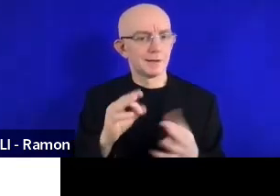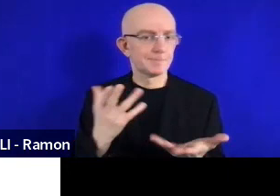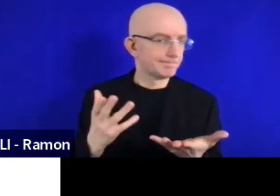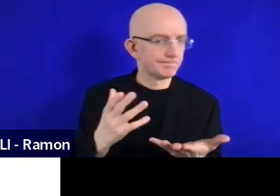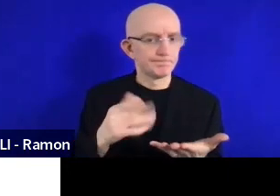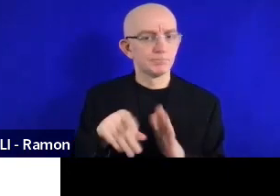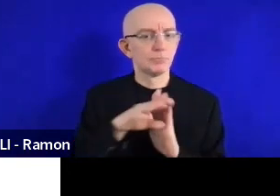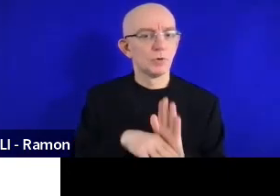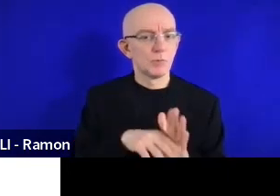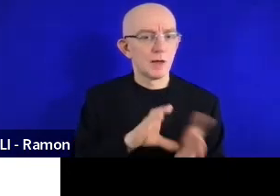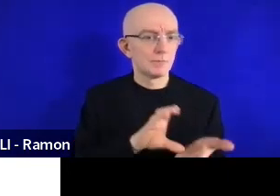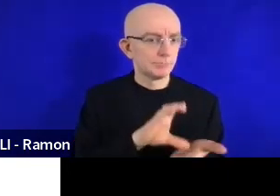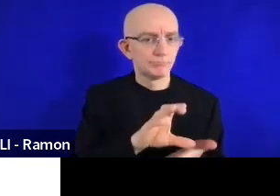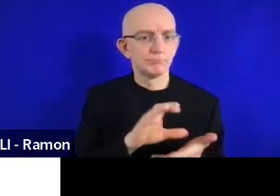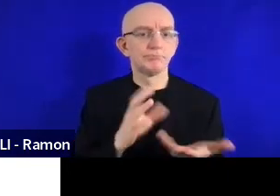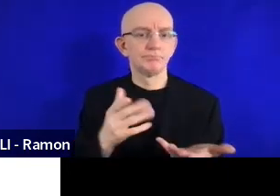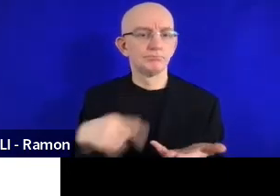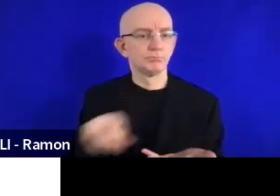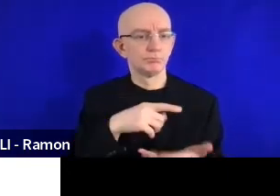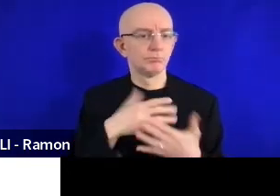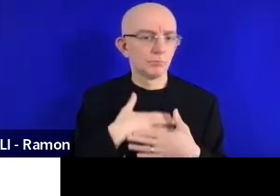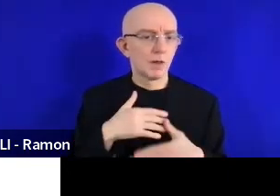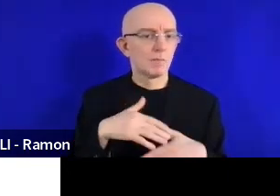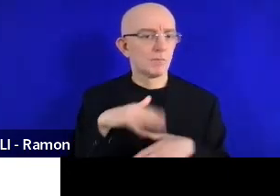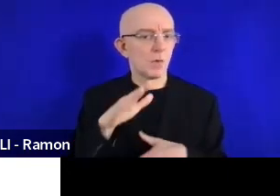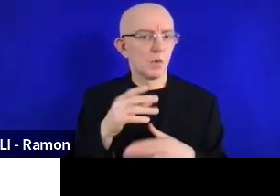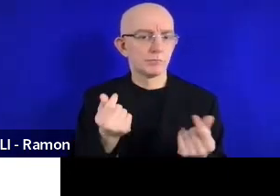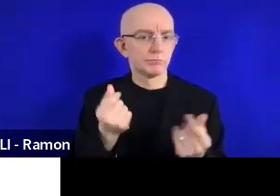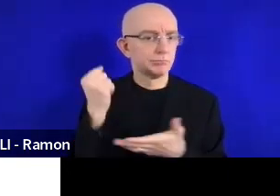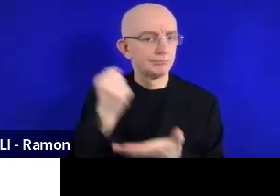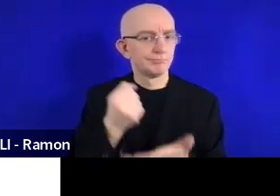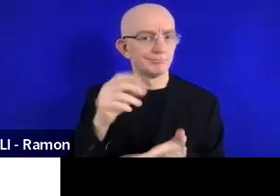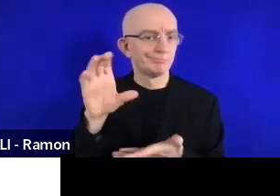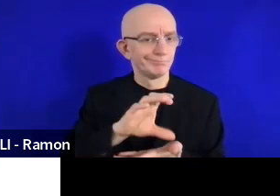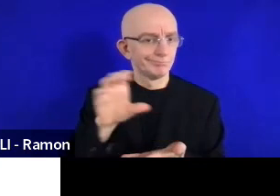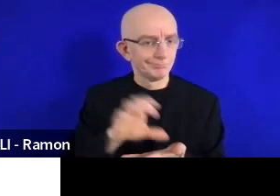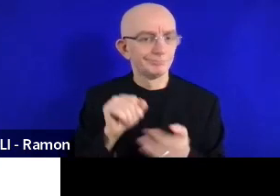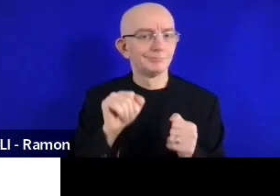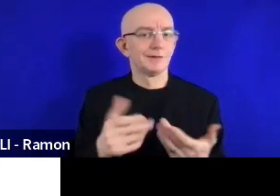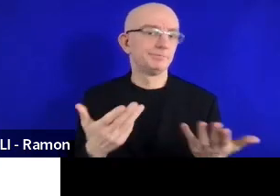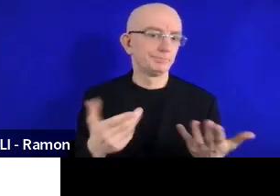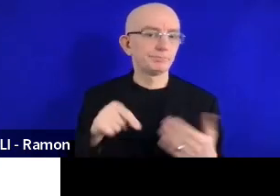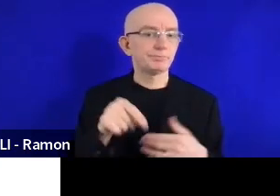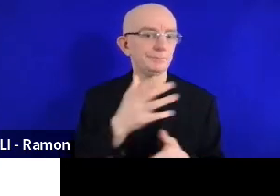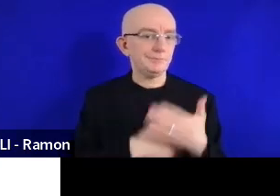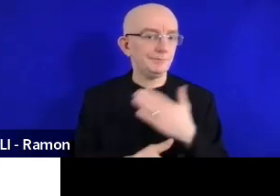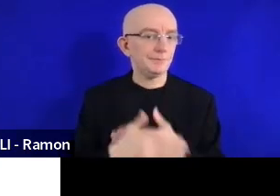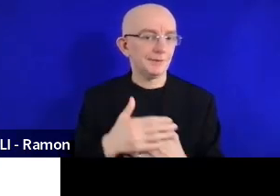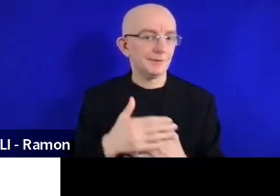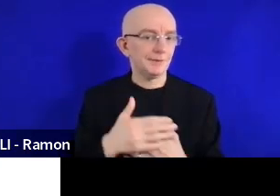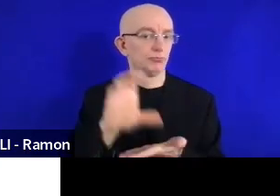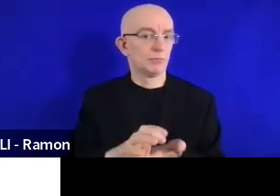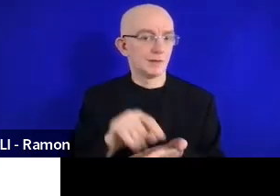older persons up country are also in charge of children, the grandchildren, depend on